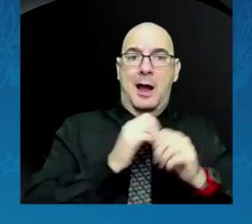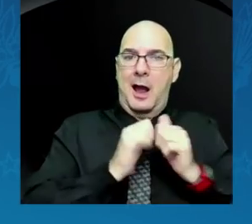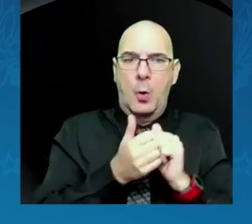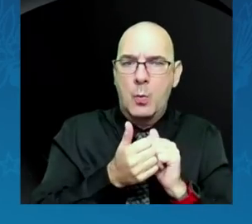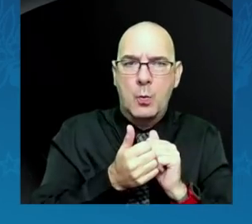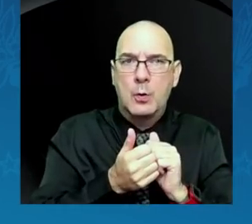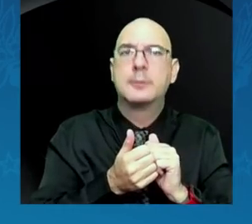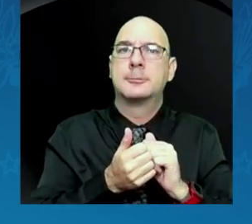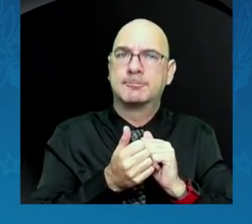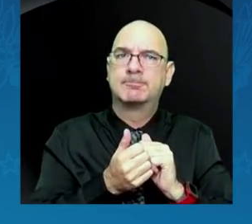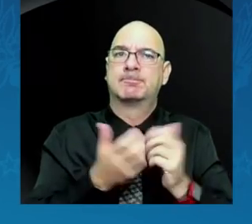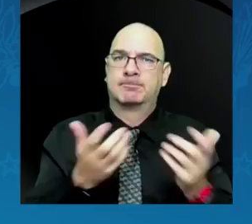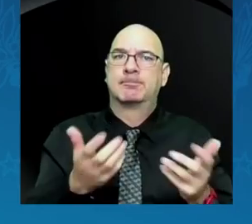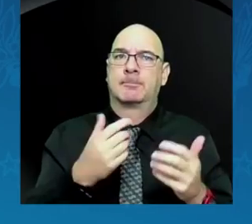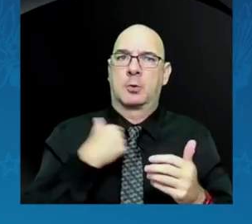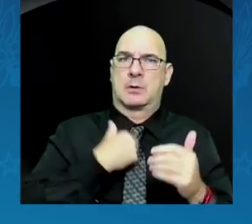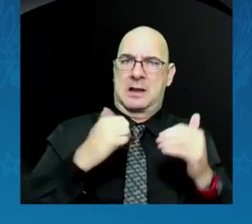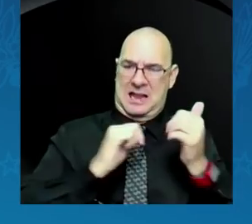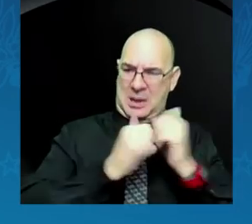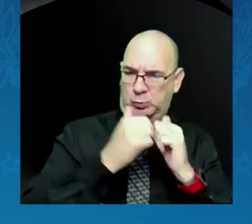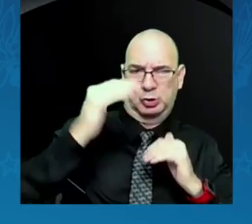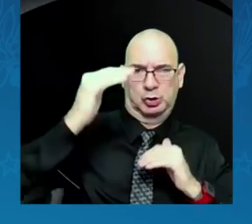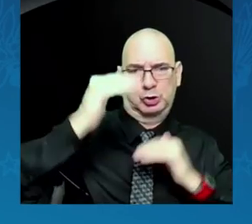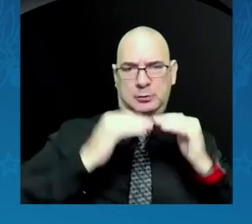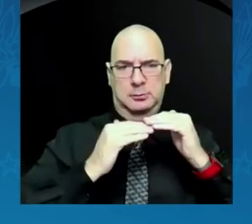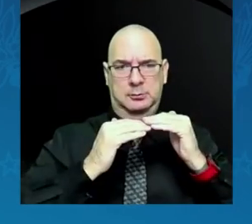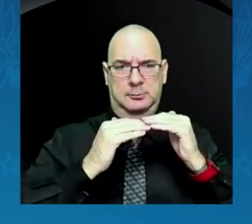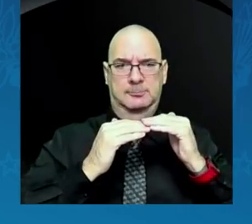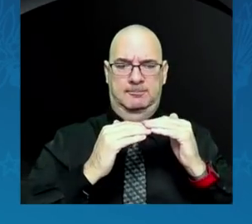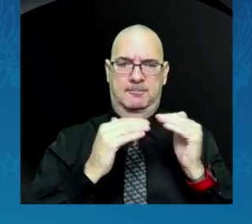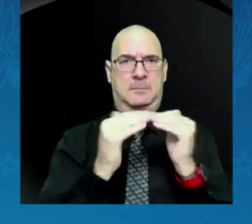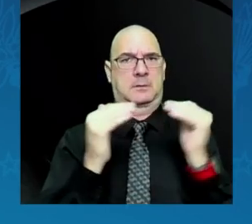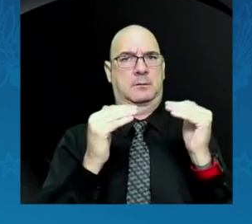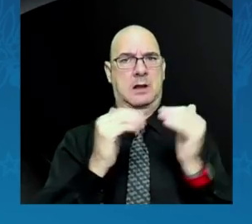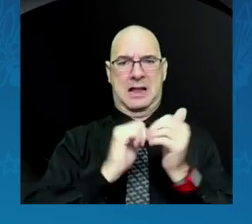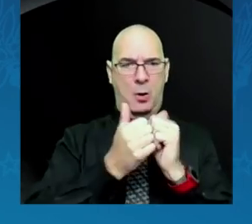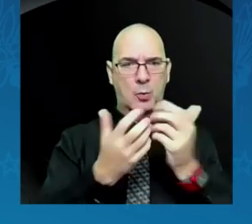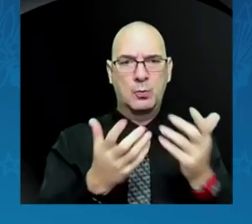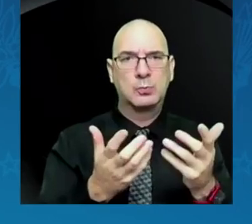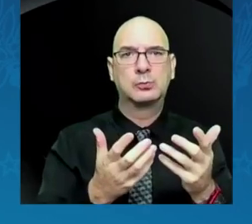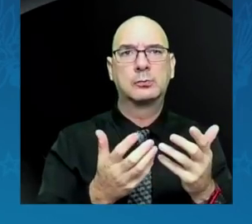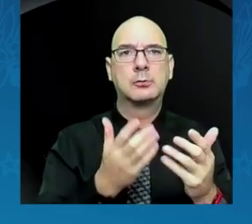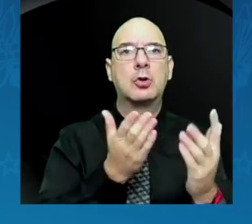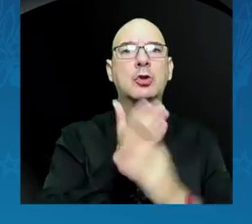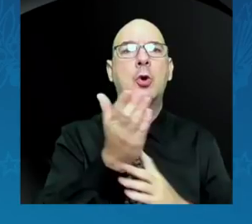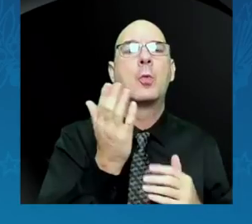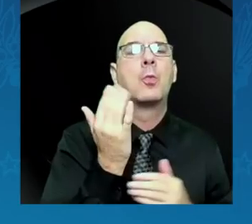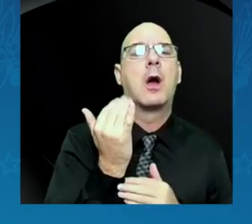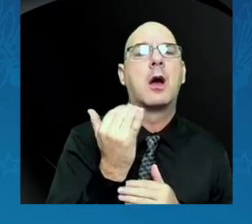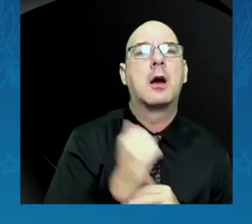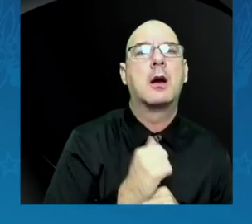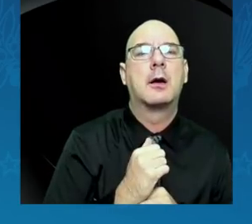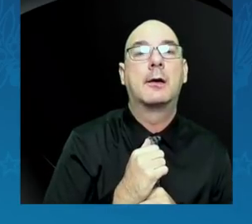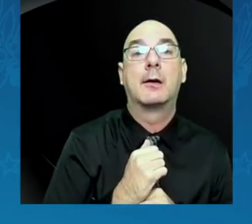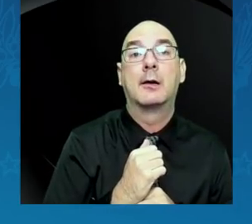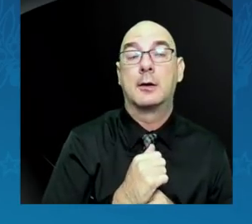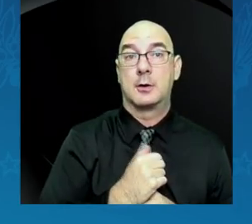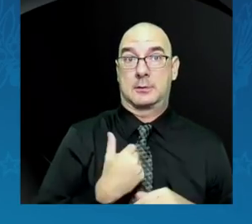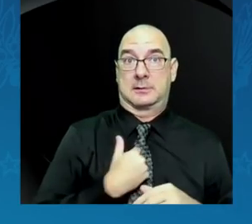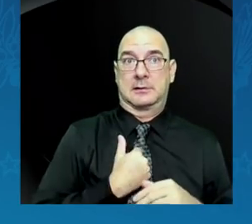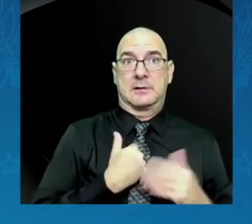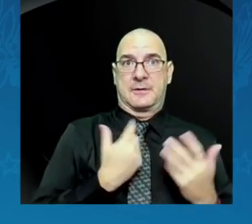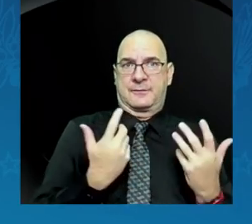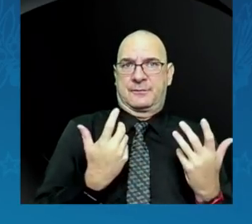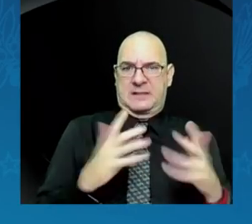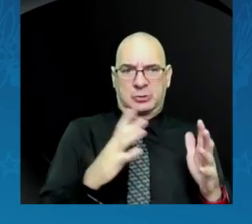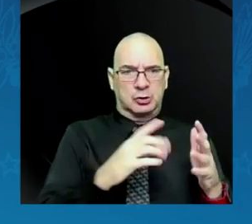to ask, why is it? And then I went through a list. Why is it that a